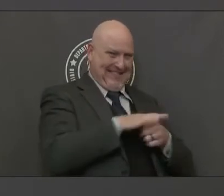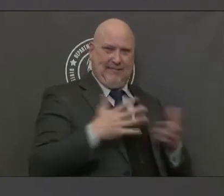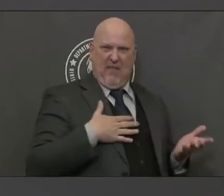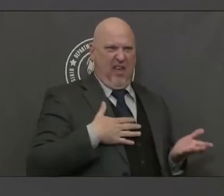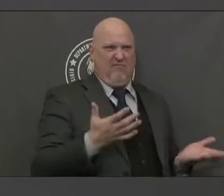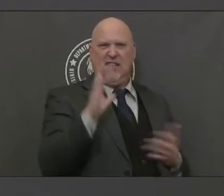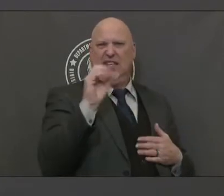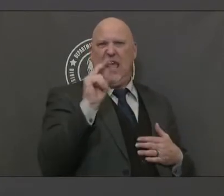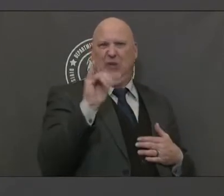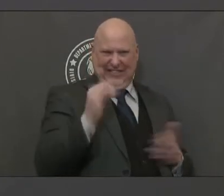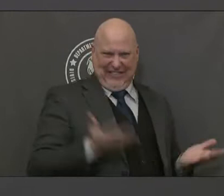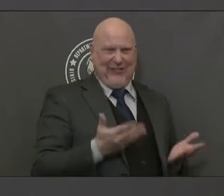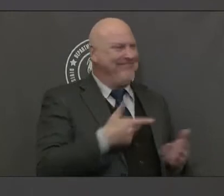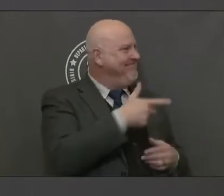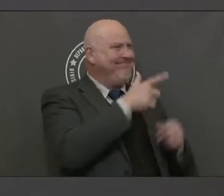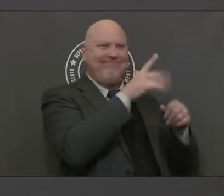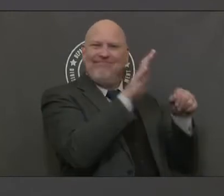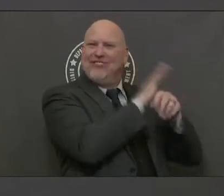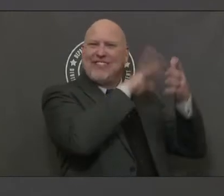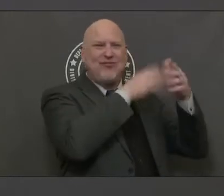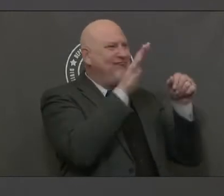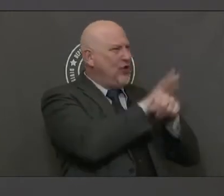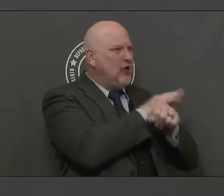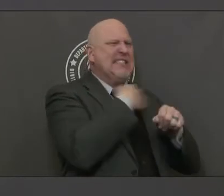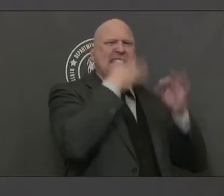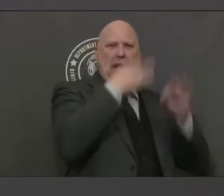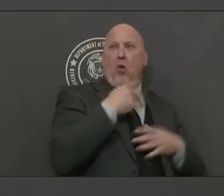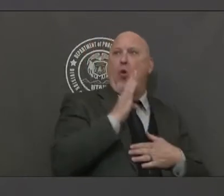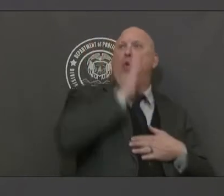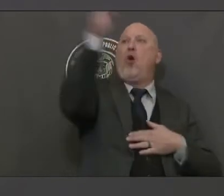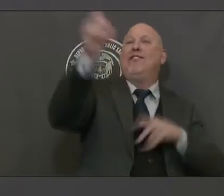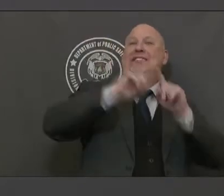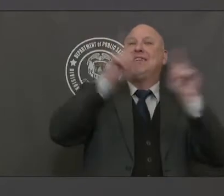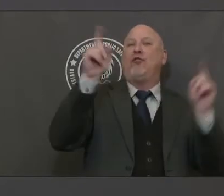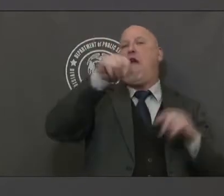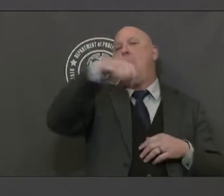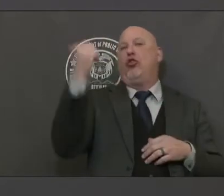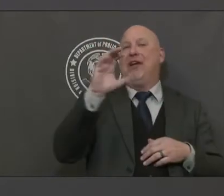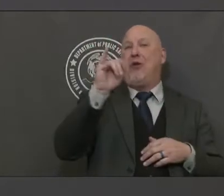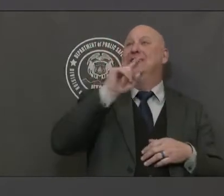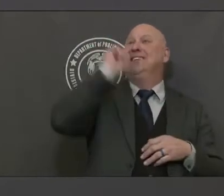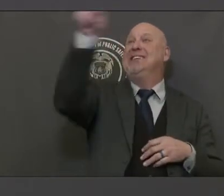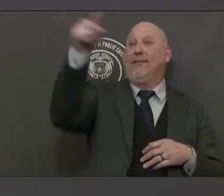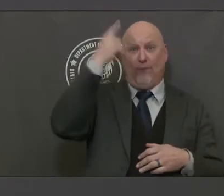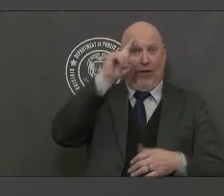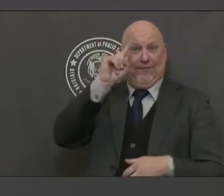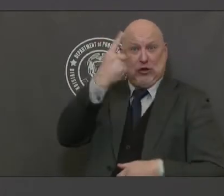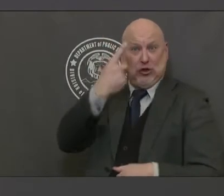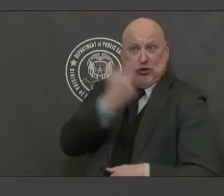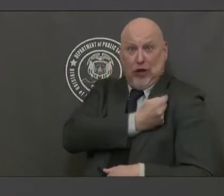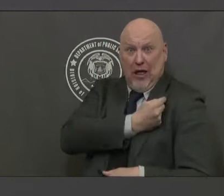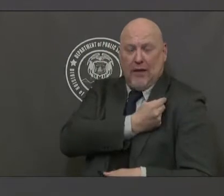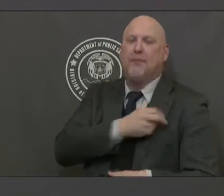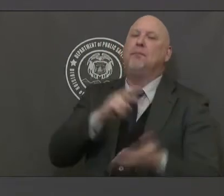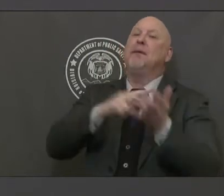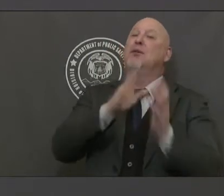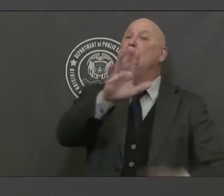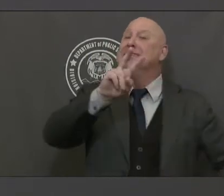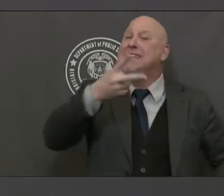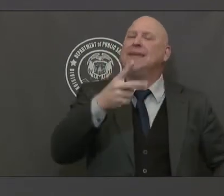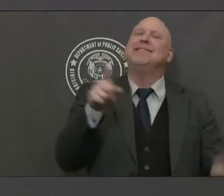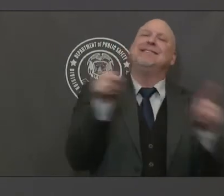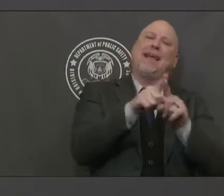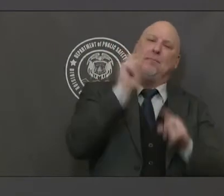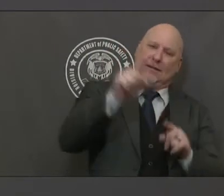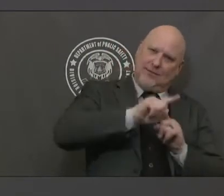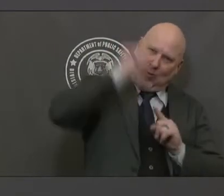to the same county, but to the same location to get your second dose as where you received your first